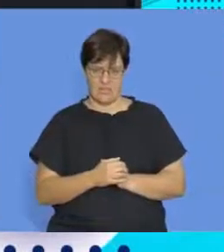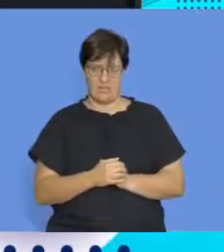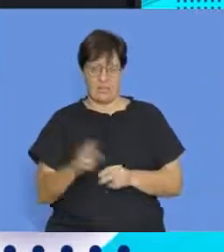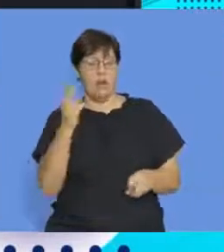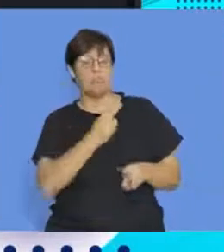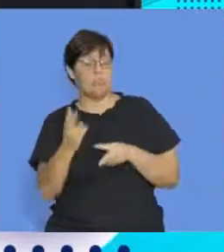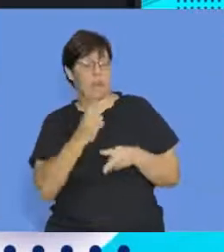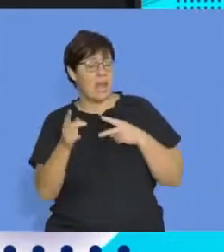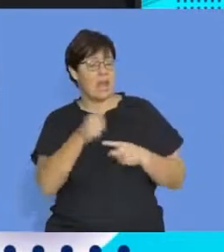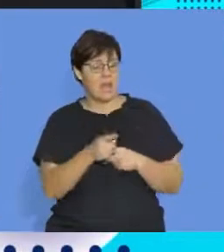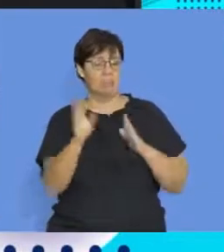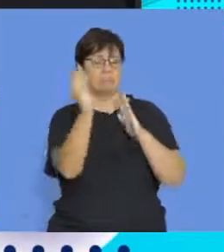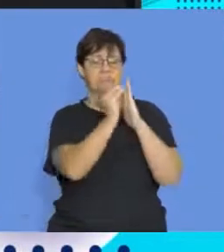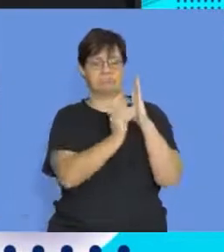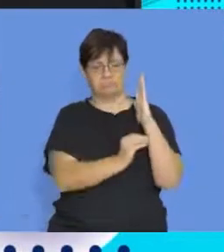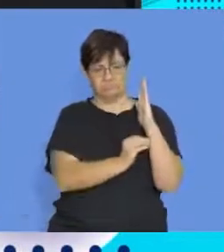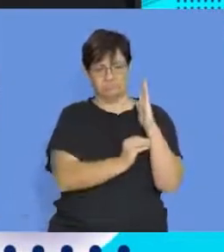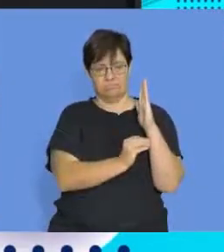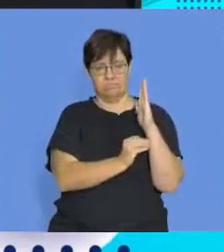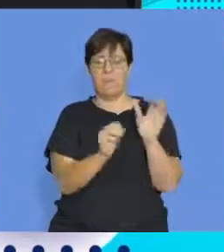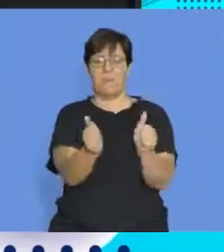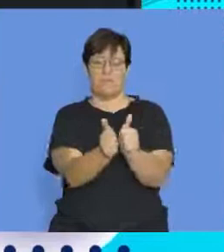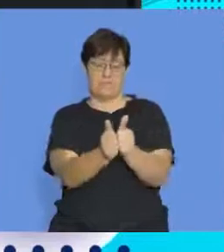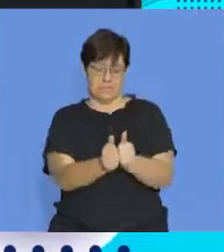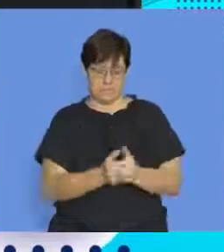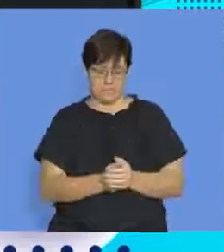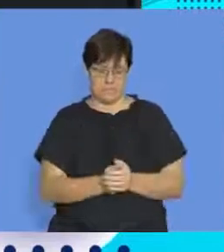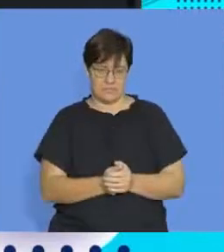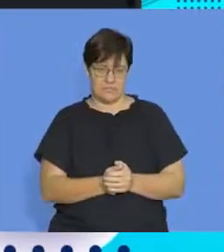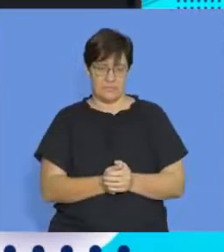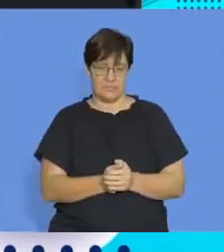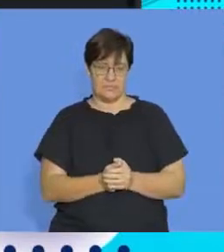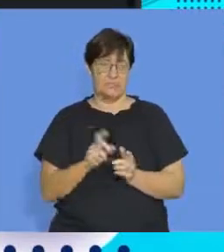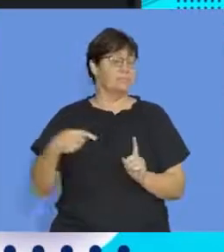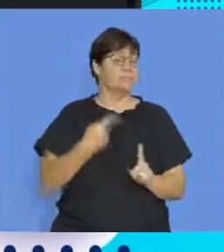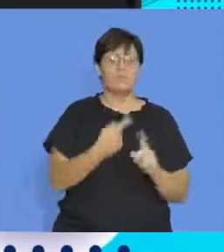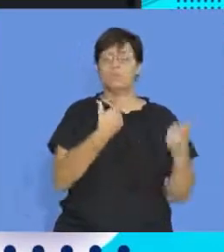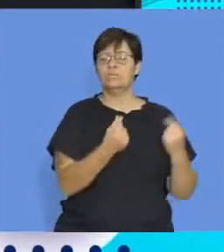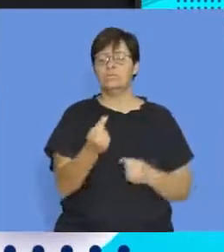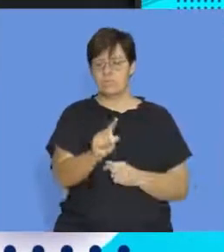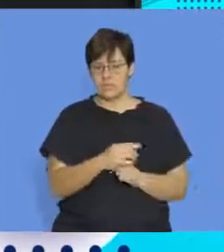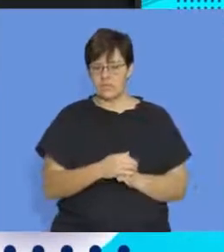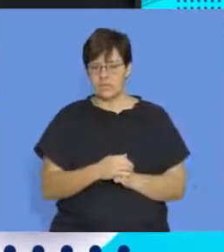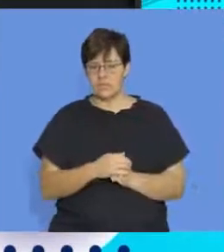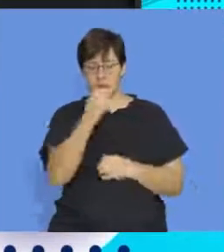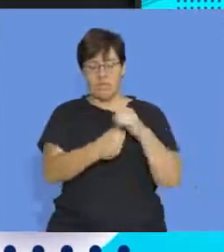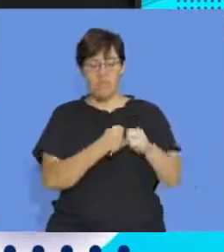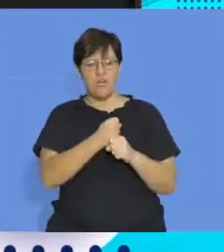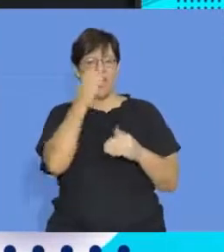you're preparing the records of a partnership. Now, what I've done is I've summarized